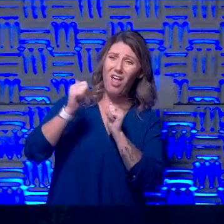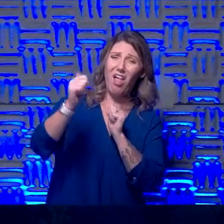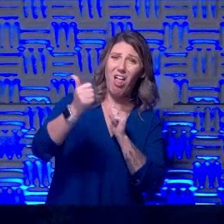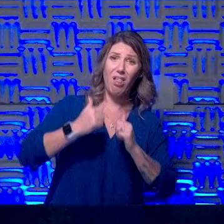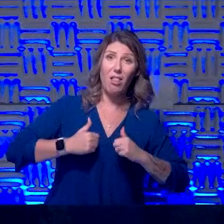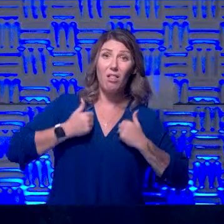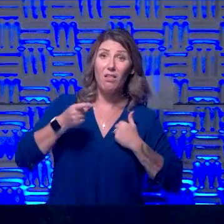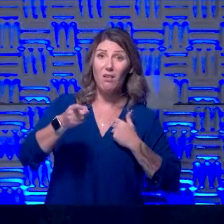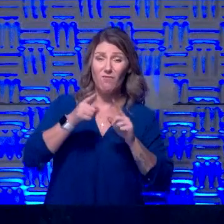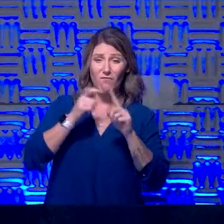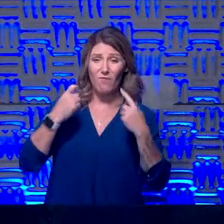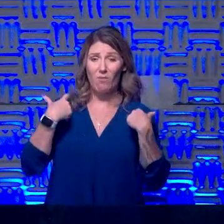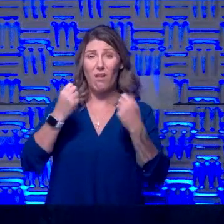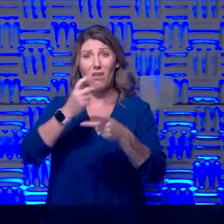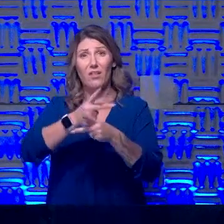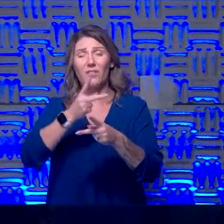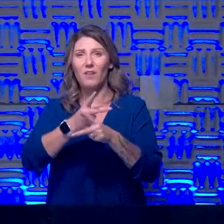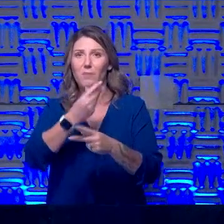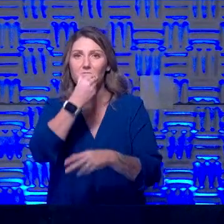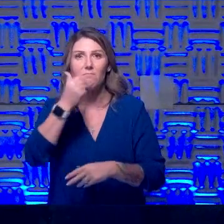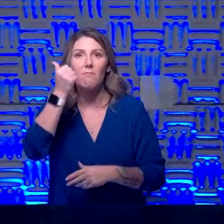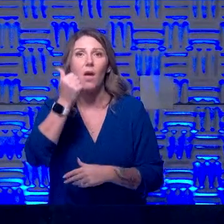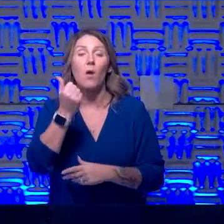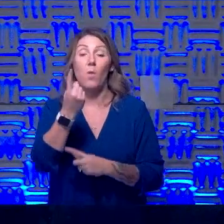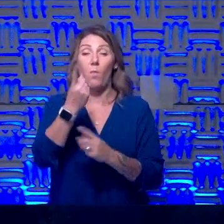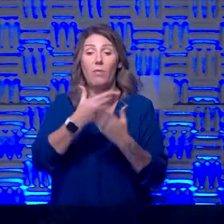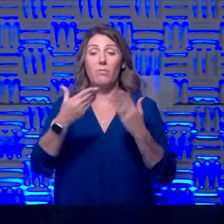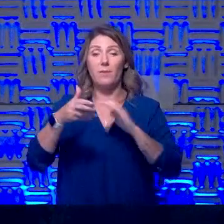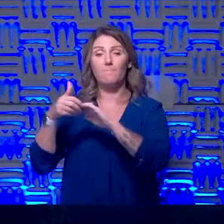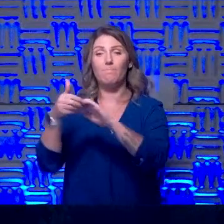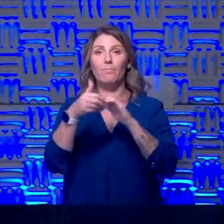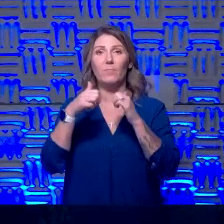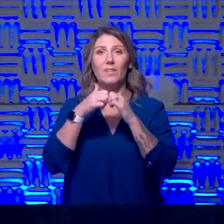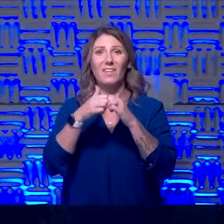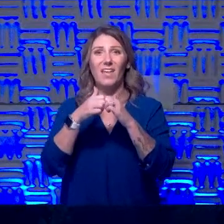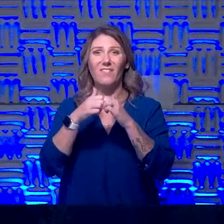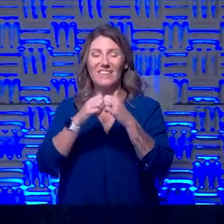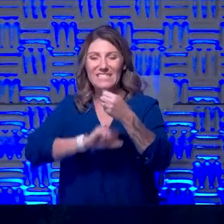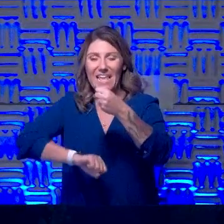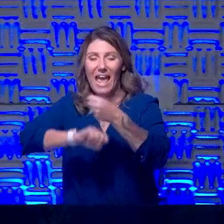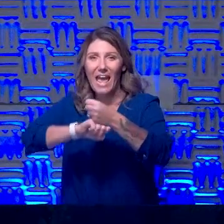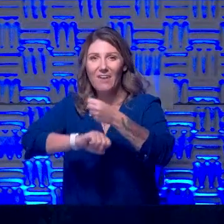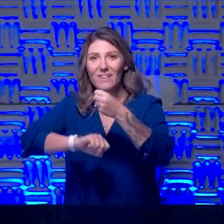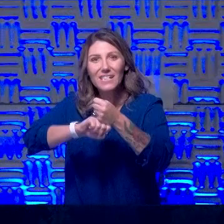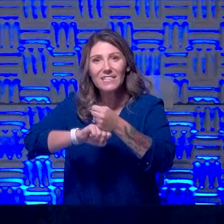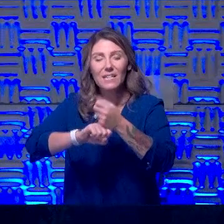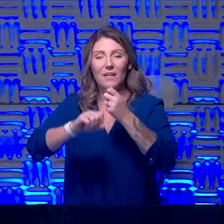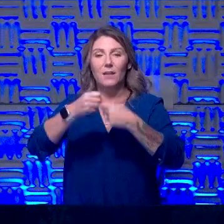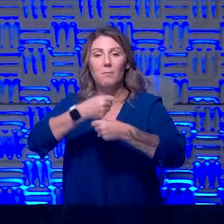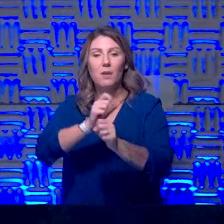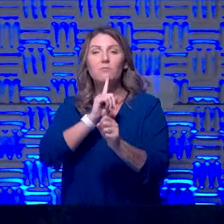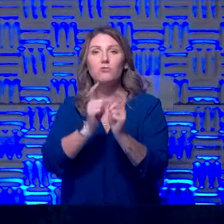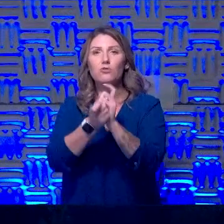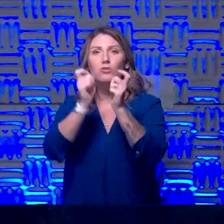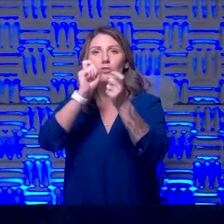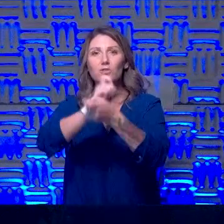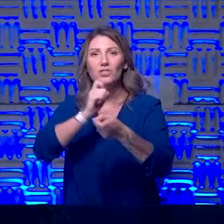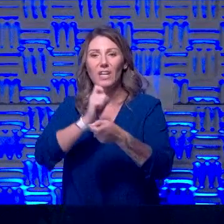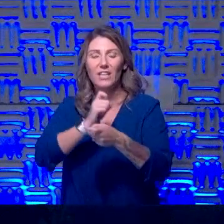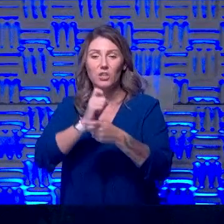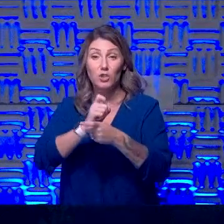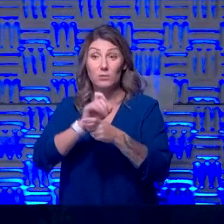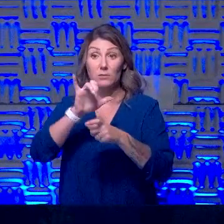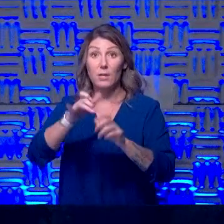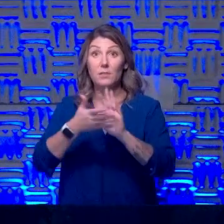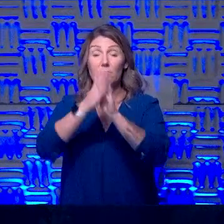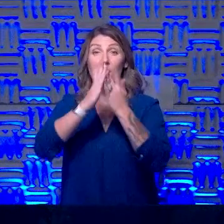there's no question. And one of the things I hope we can all work together on is advocacy to make sure that the changes that have made telemedicine so